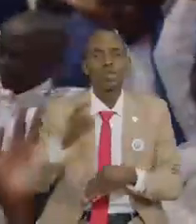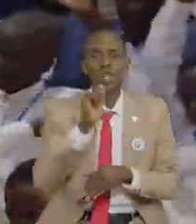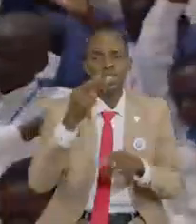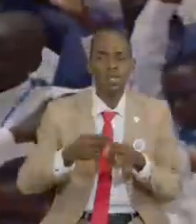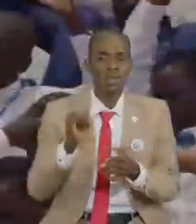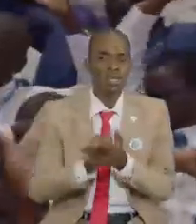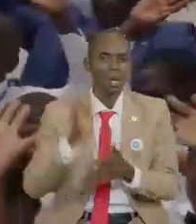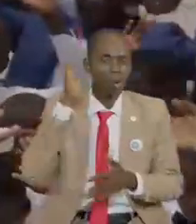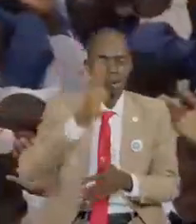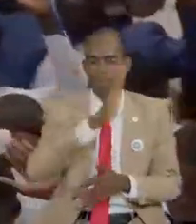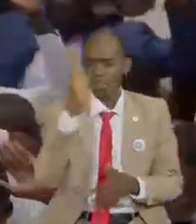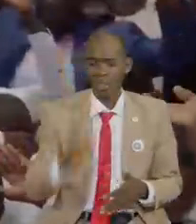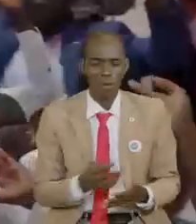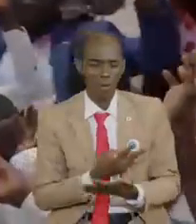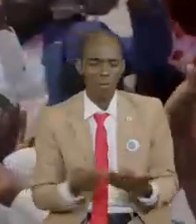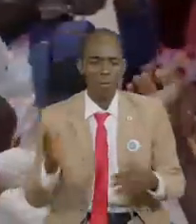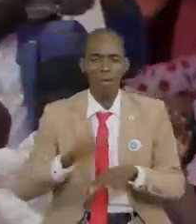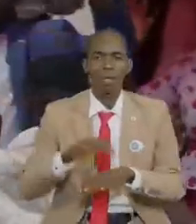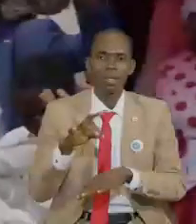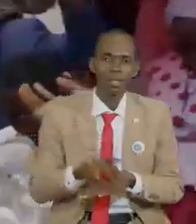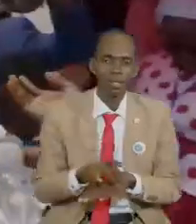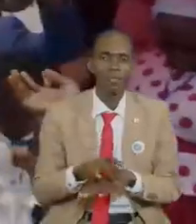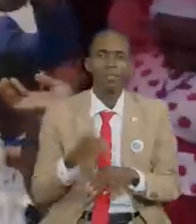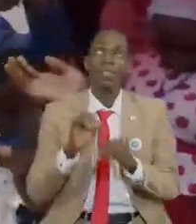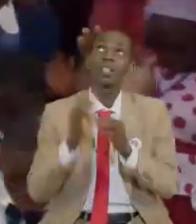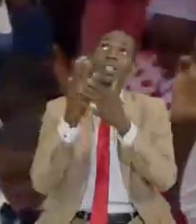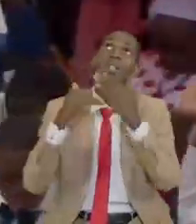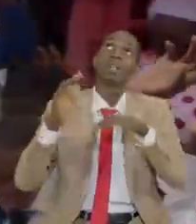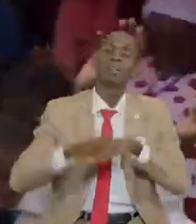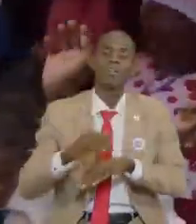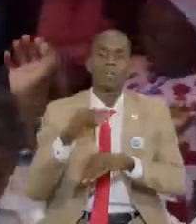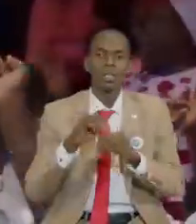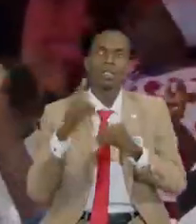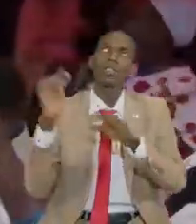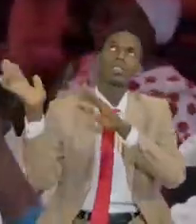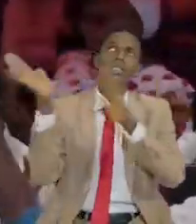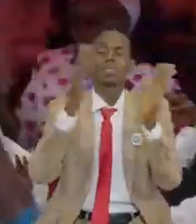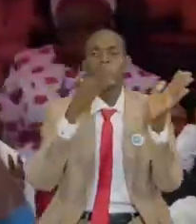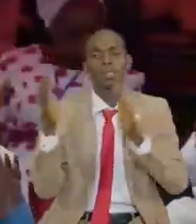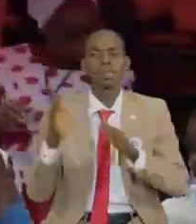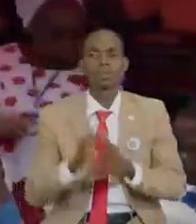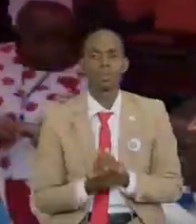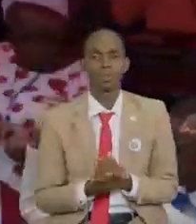on earth, on earth, in heaven, and in the sky.